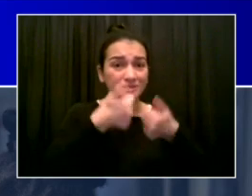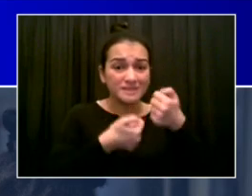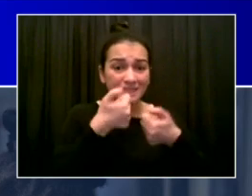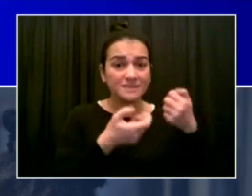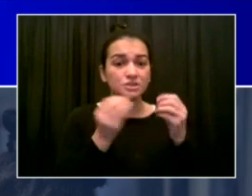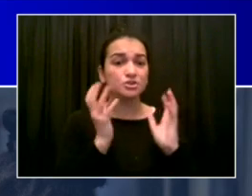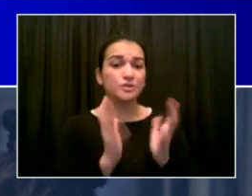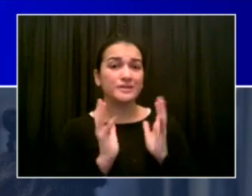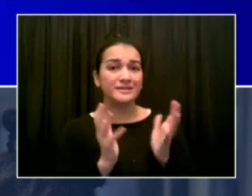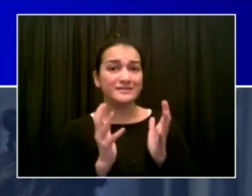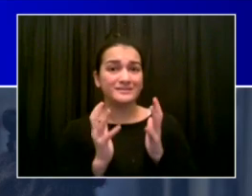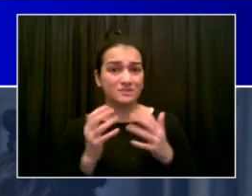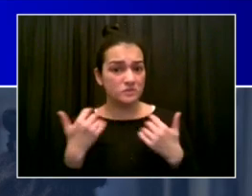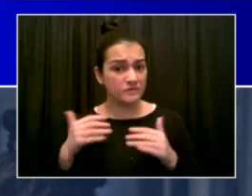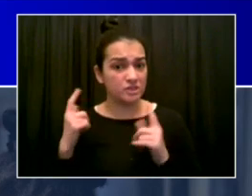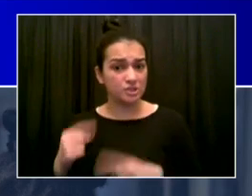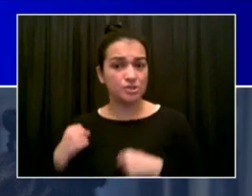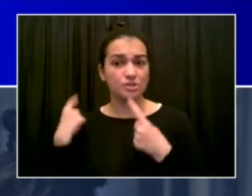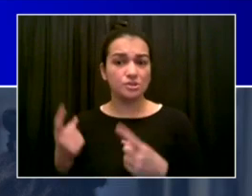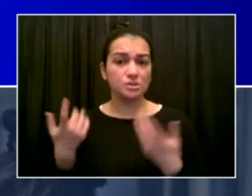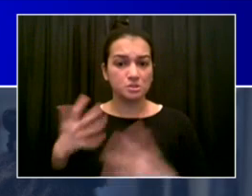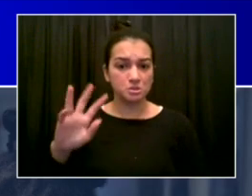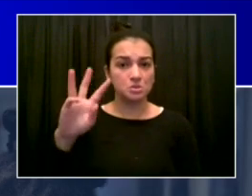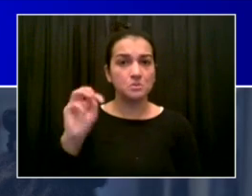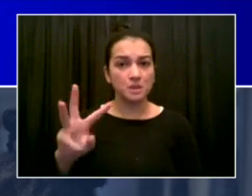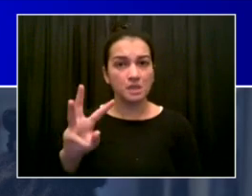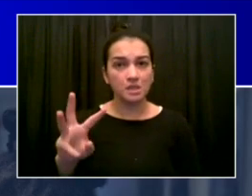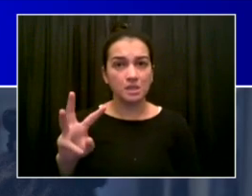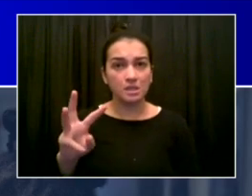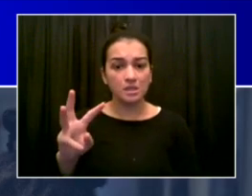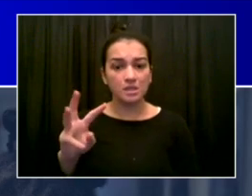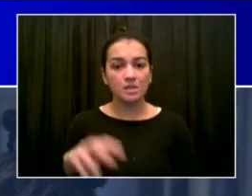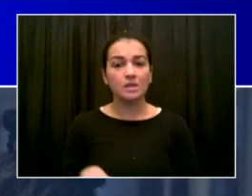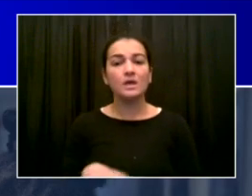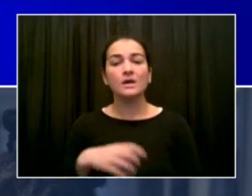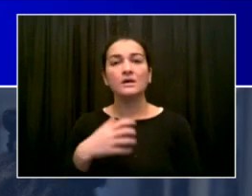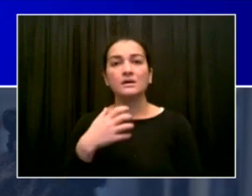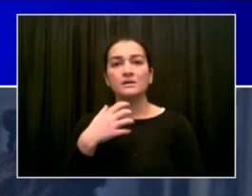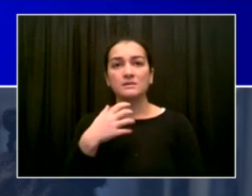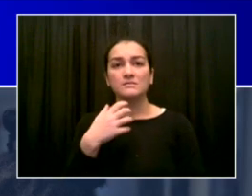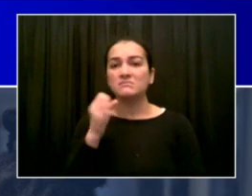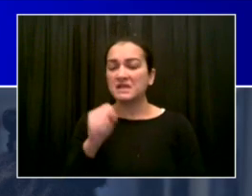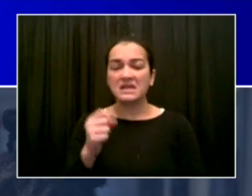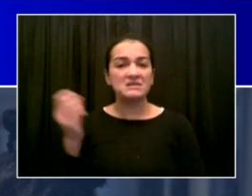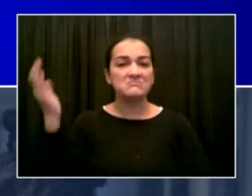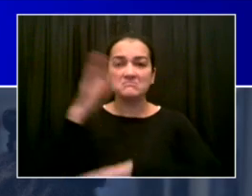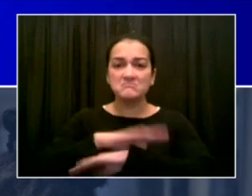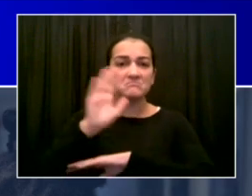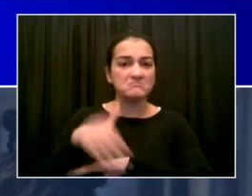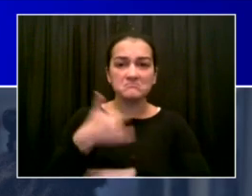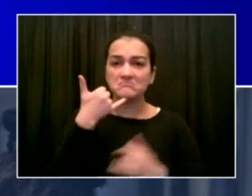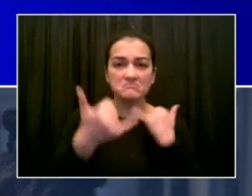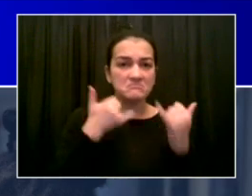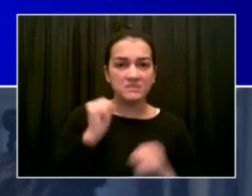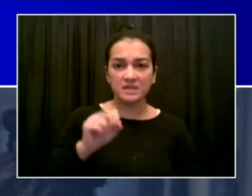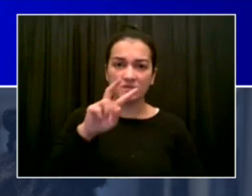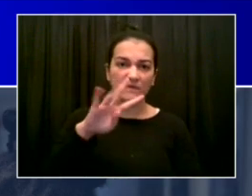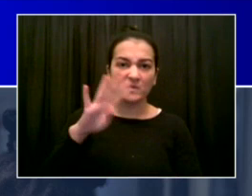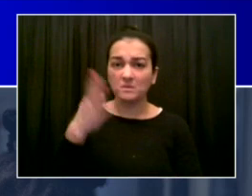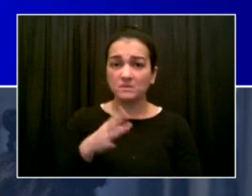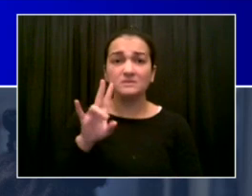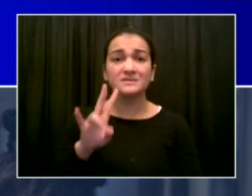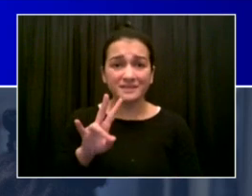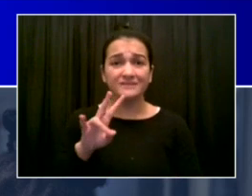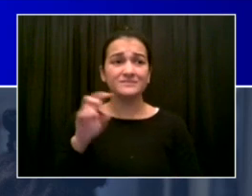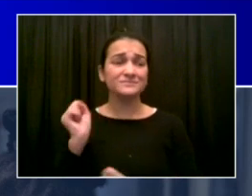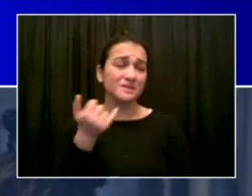turn 24 hours a day for free, multiple languages. Lives have been saved because NYC Well alone, in addition